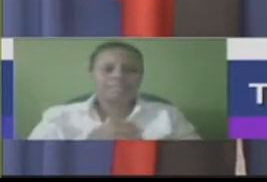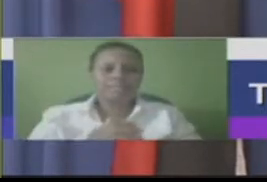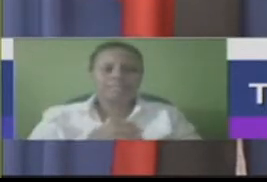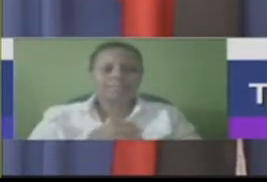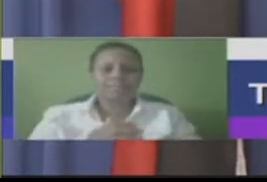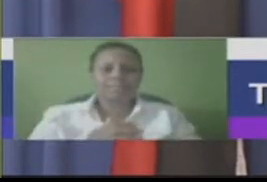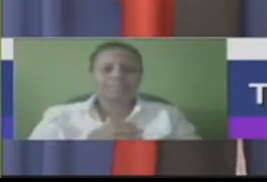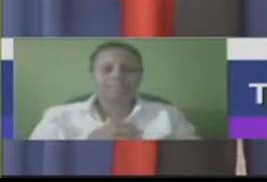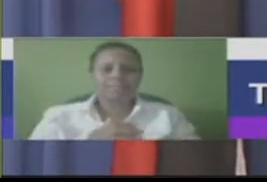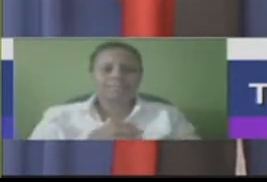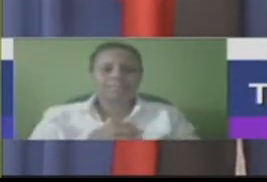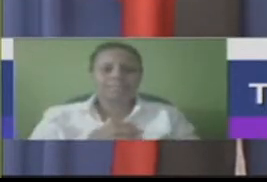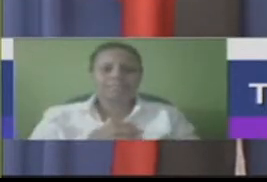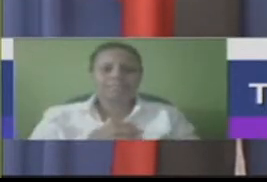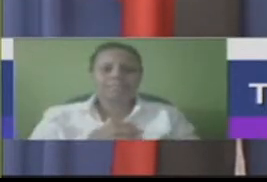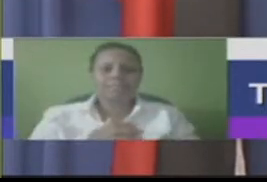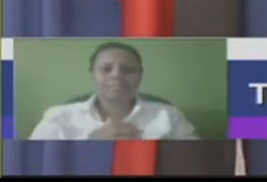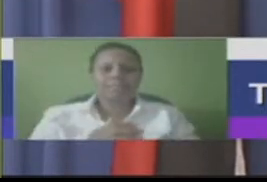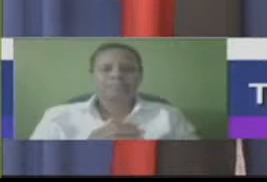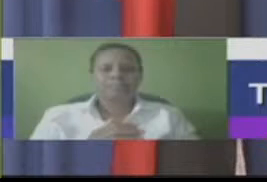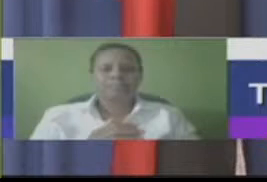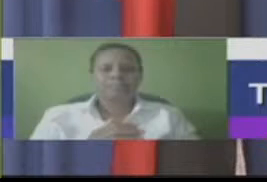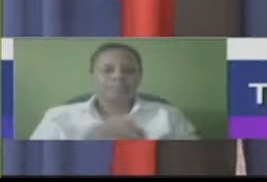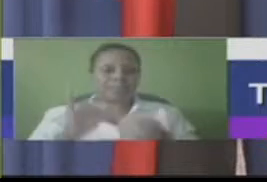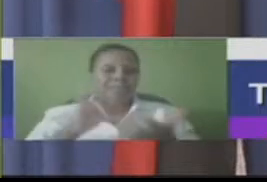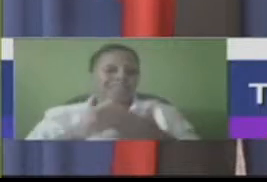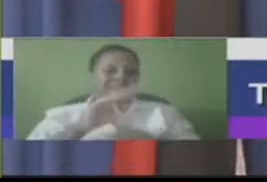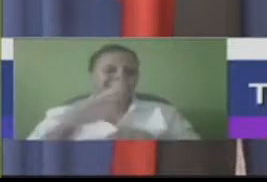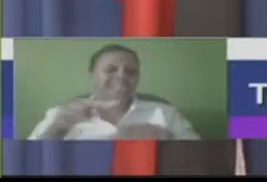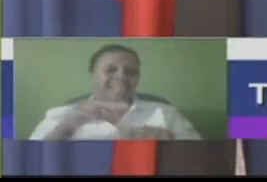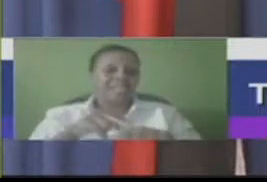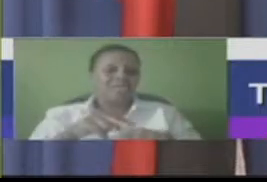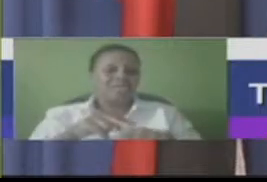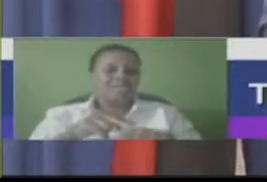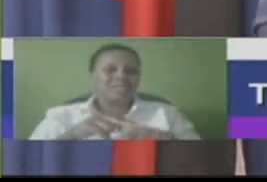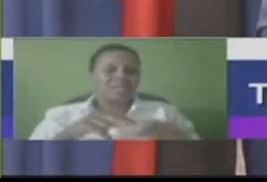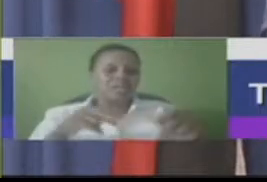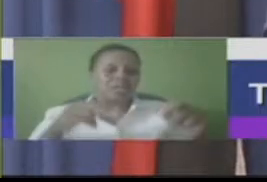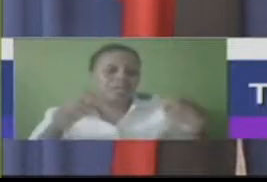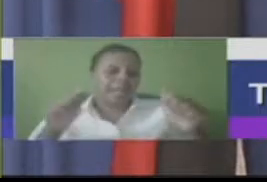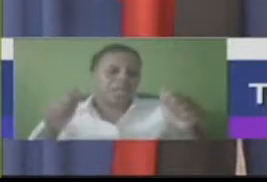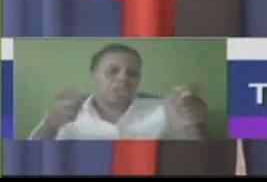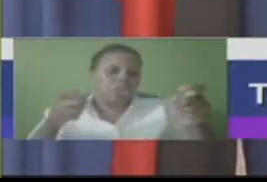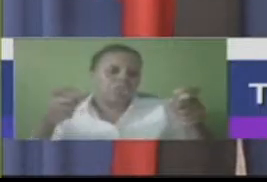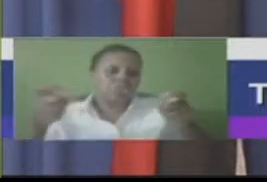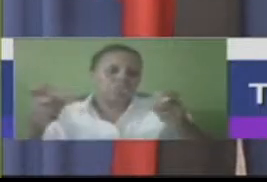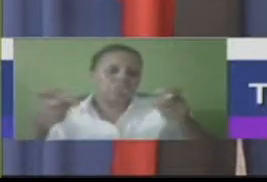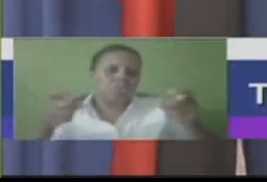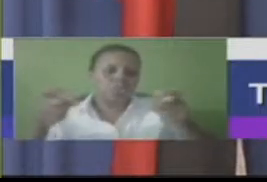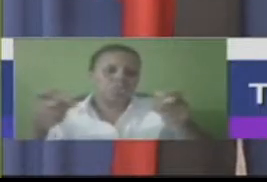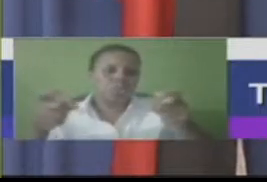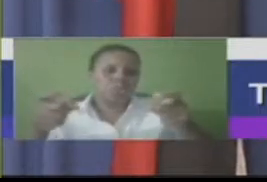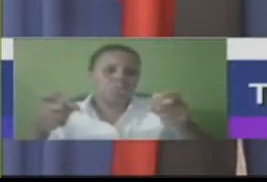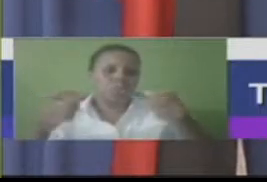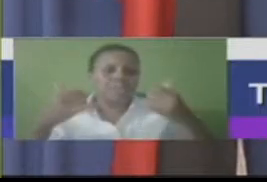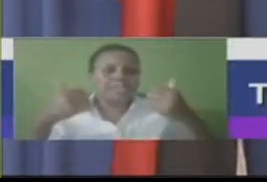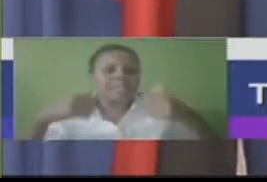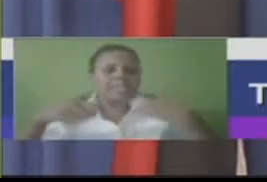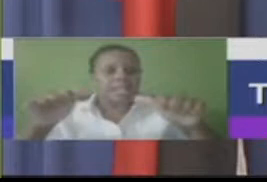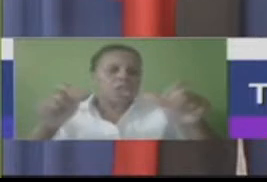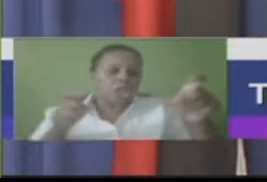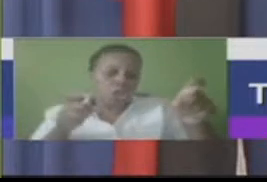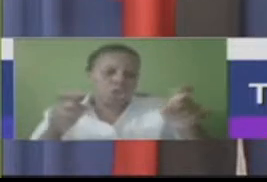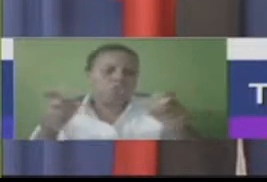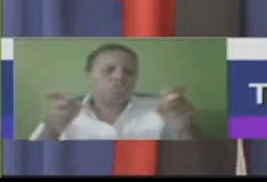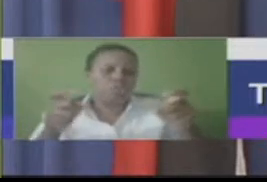national issues, and this is how we've managed it, and this is how we're going to manage it. And if we cooperate, in 14